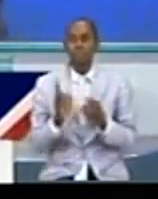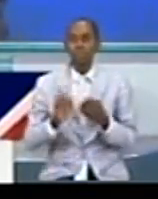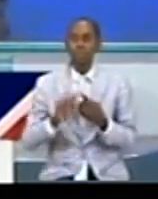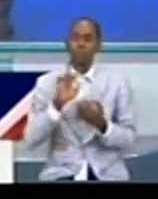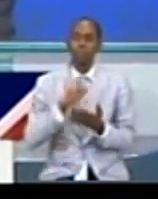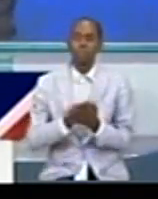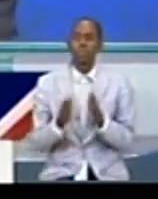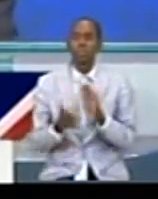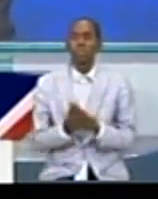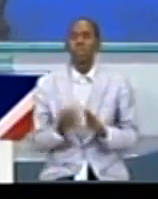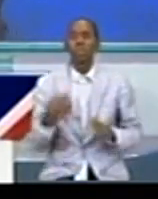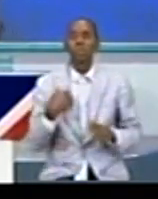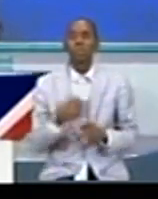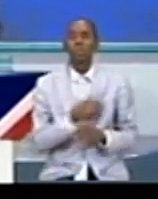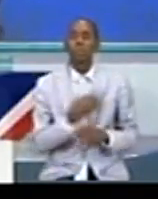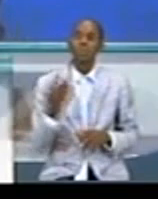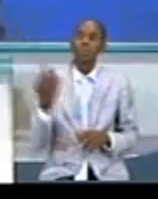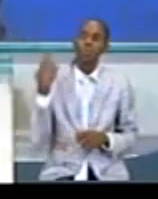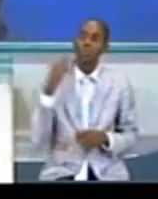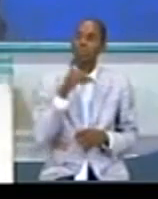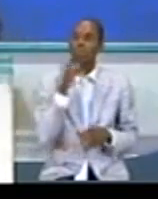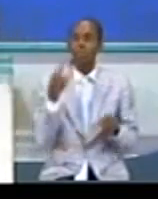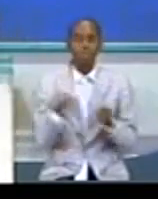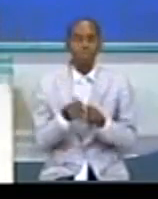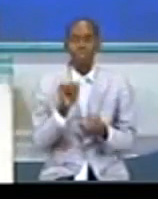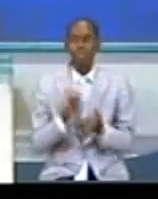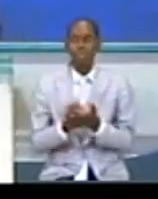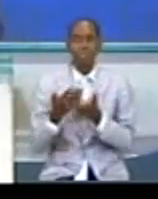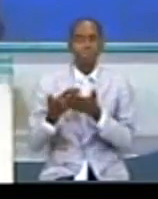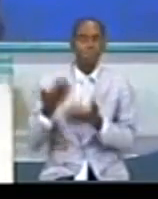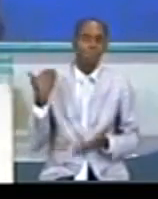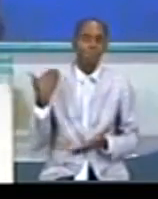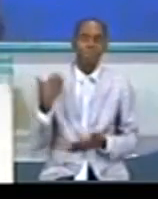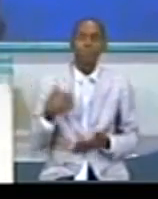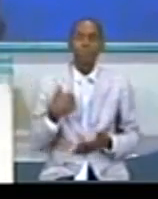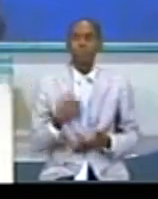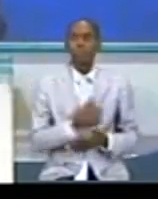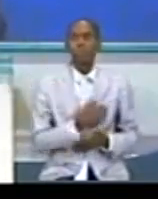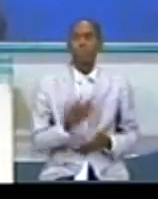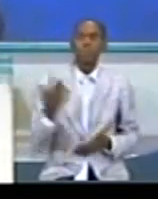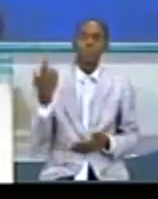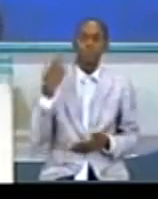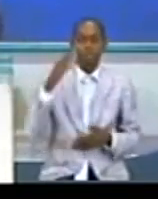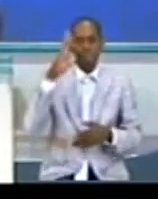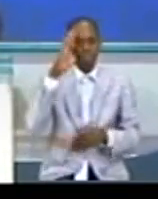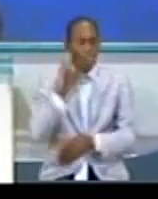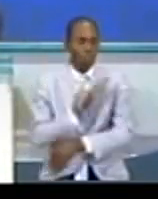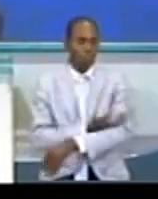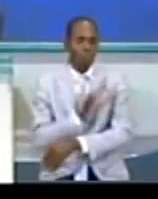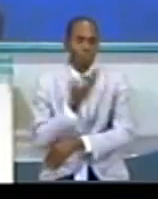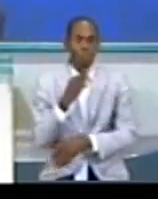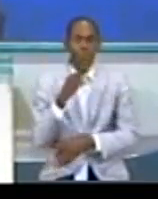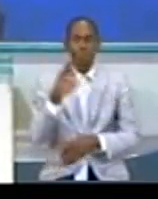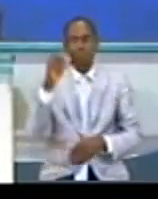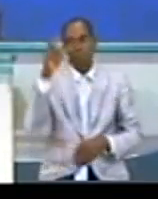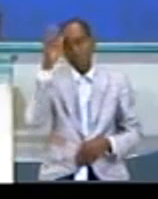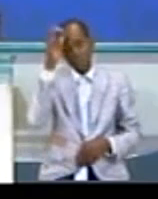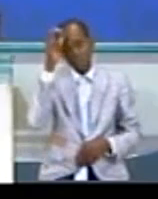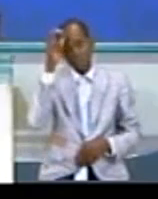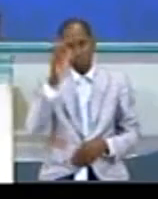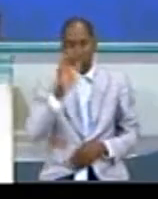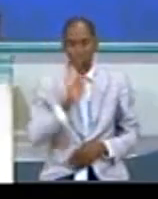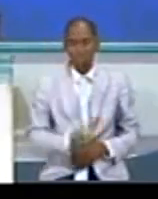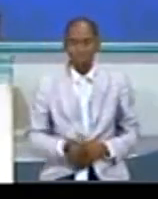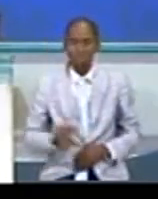To become. Well, we were not like that before. We were sons of Satan,